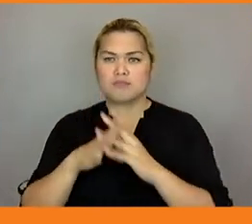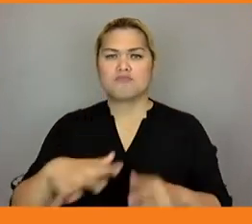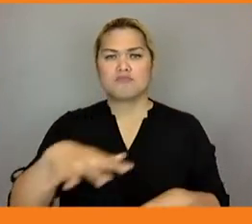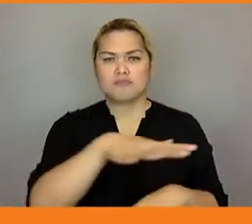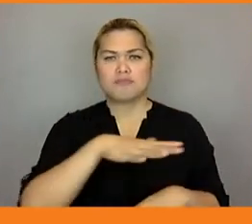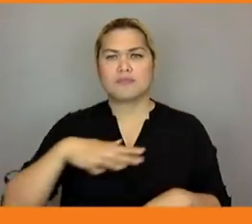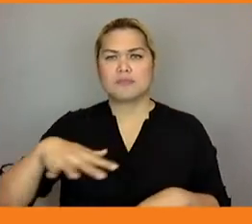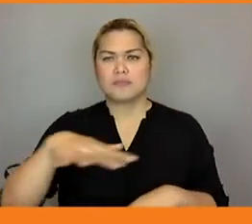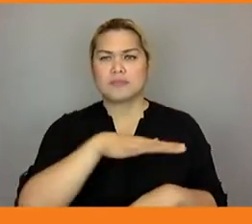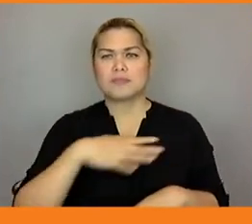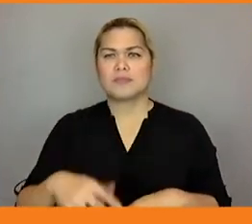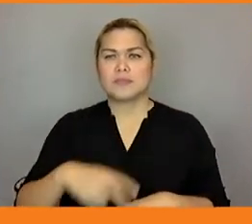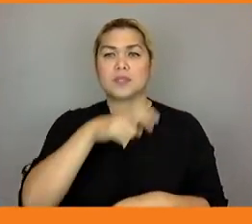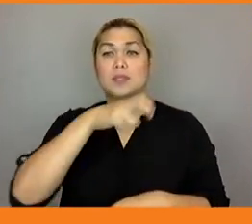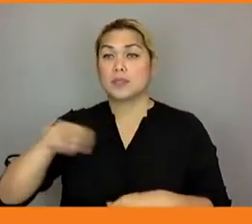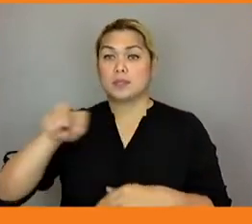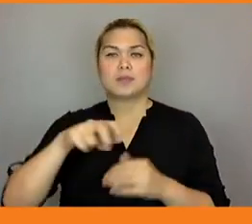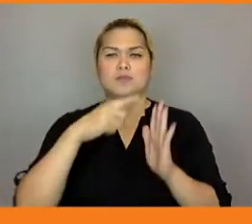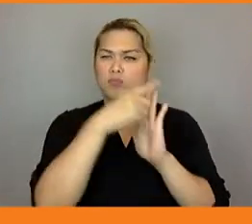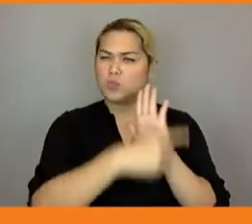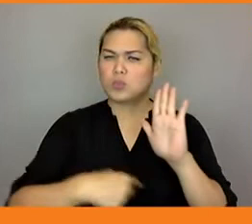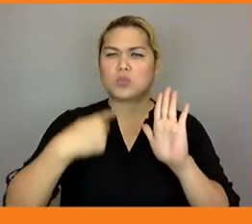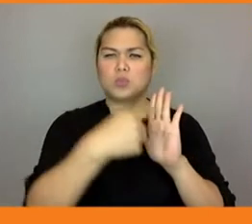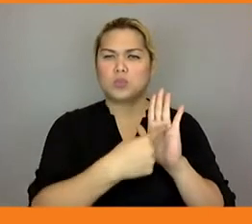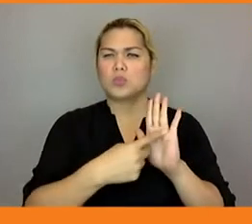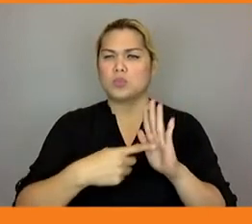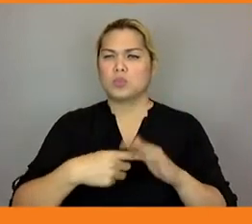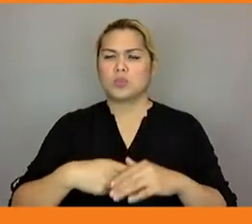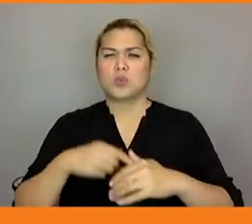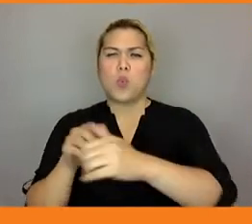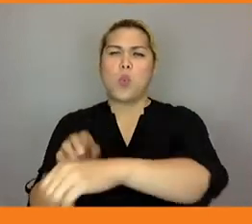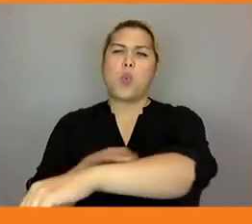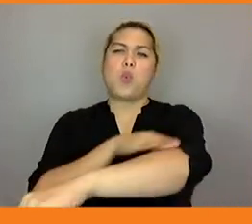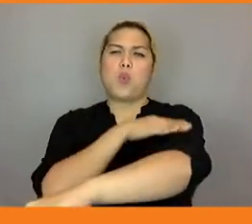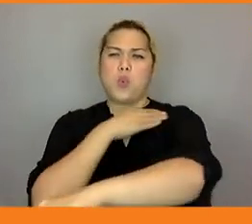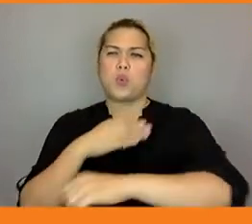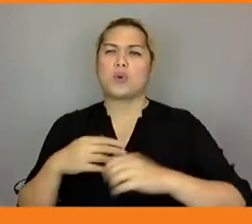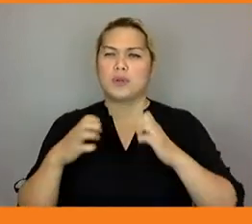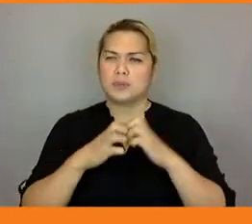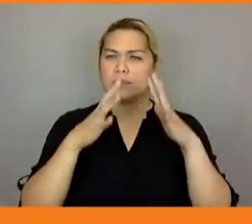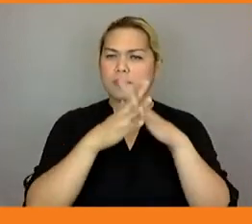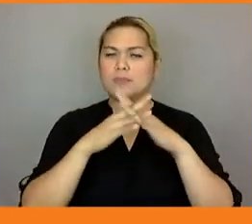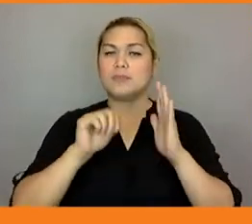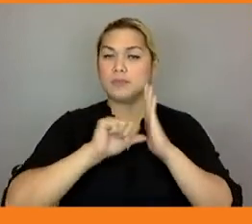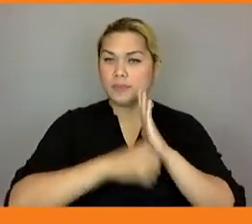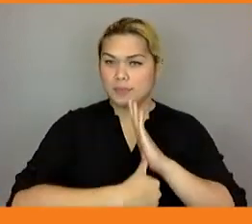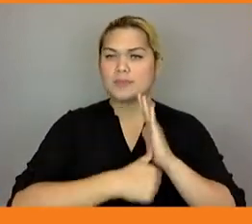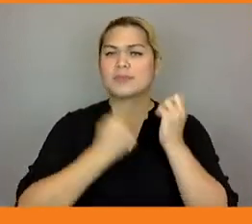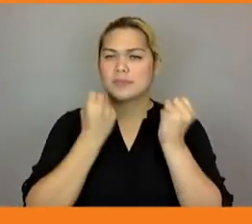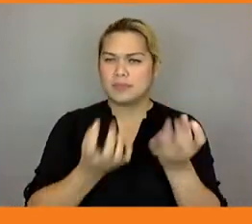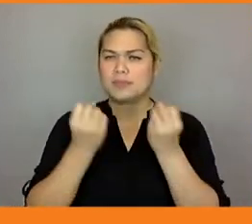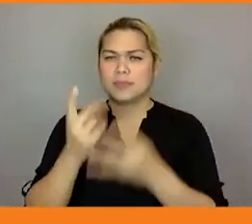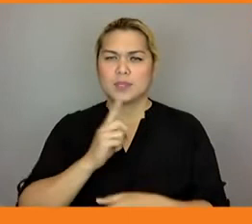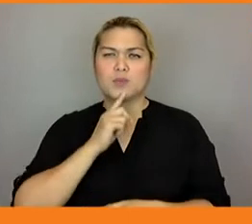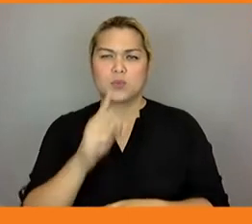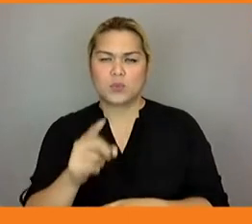long-term sustainability and prosperity. And I would like to highlight that there are many ADB member countries with high